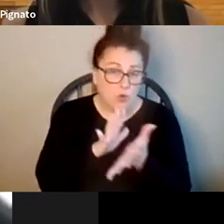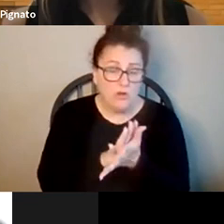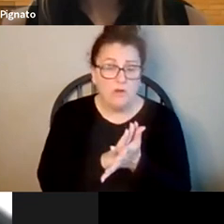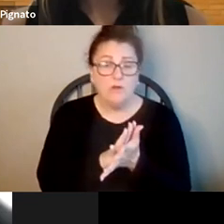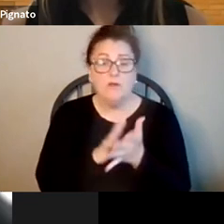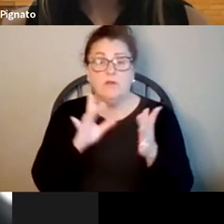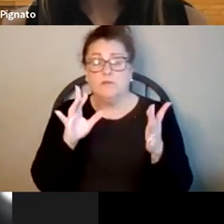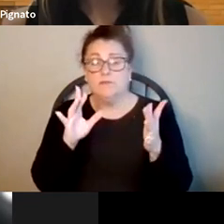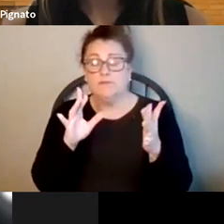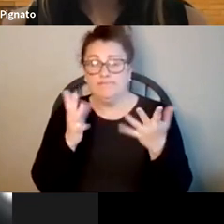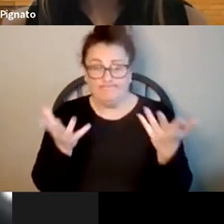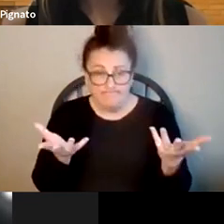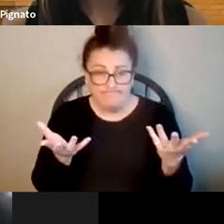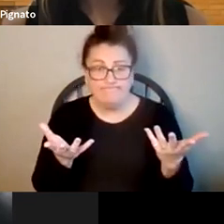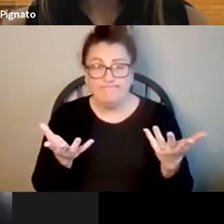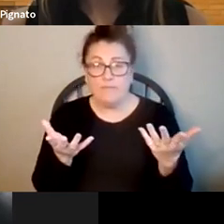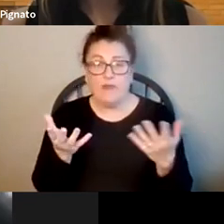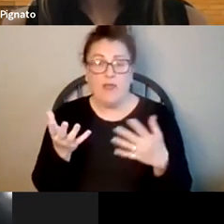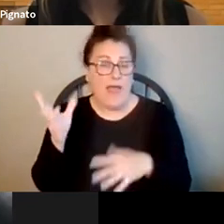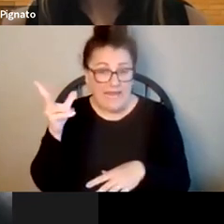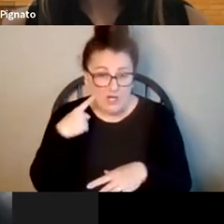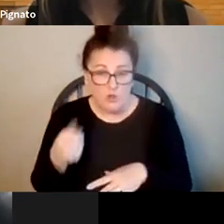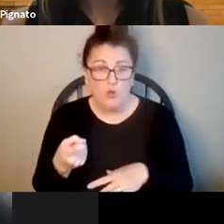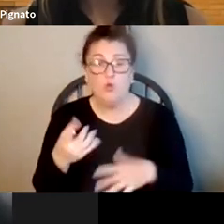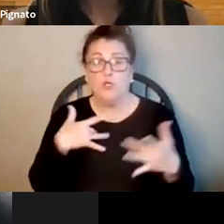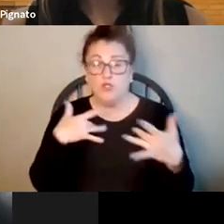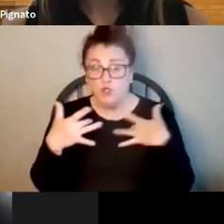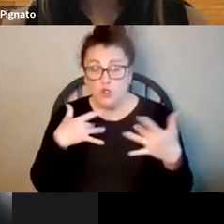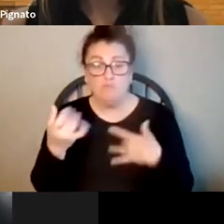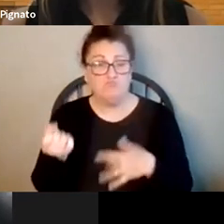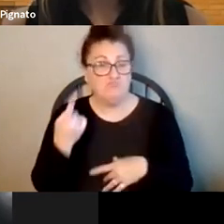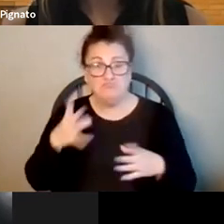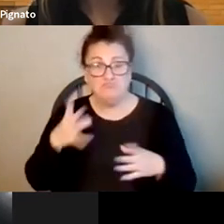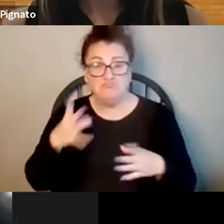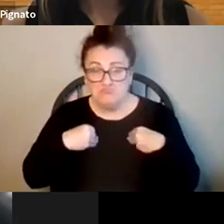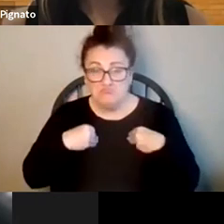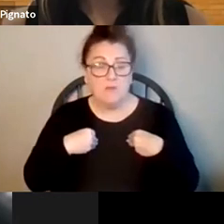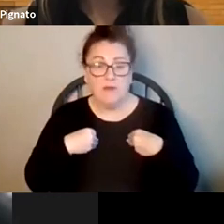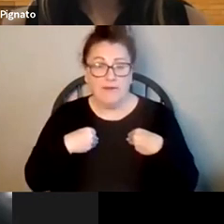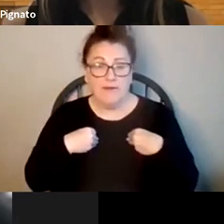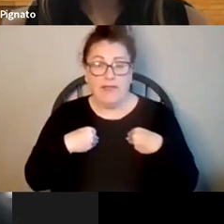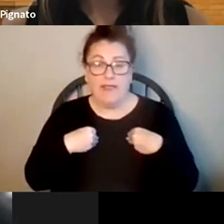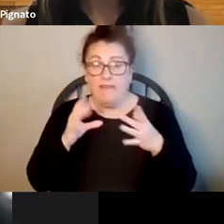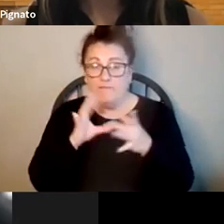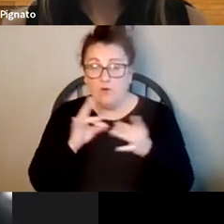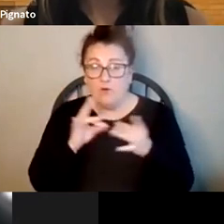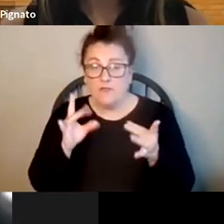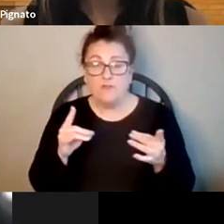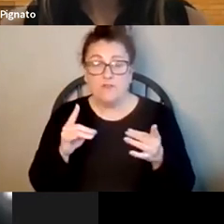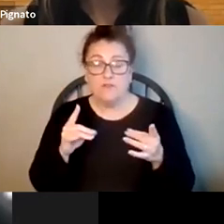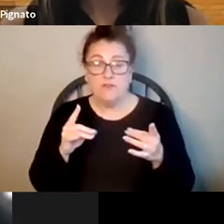source of triangulation as well. I hear your concern. I hear your concern that the voices we're not